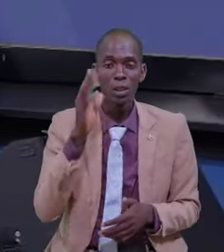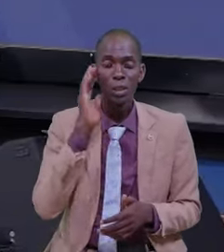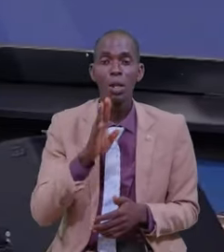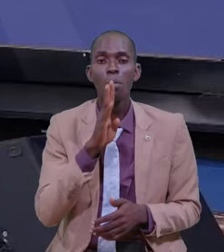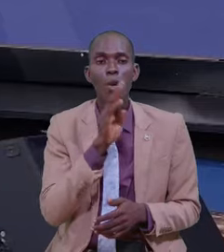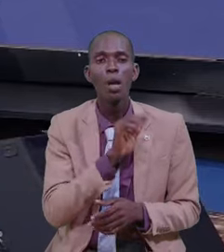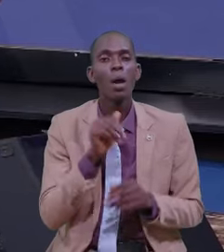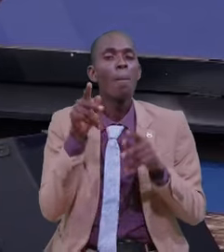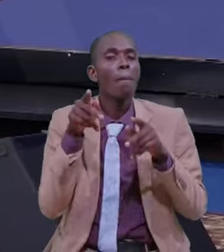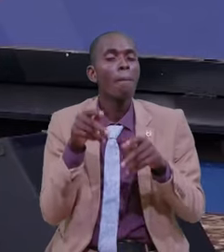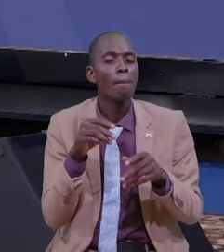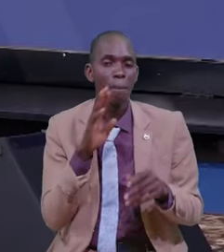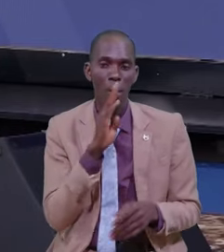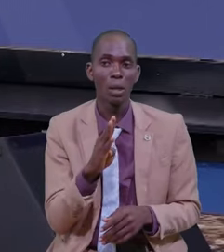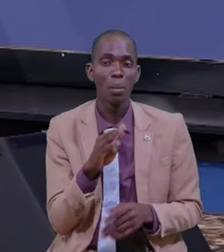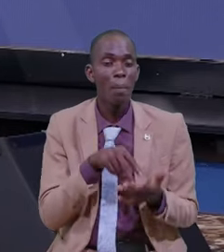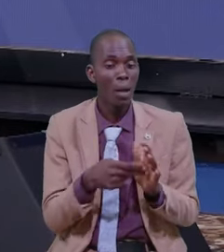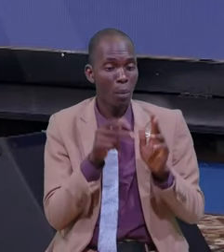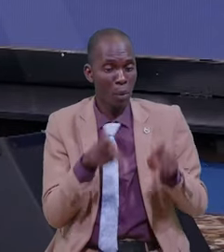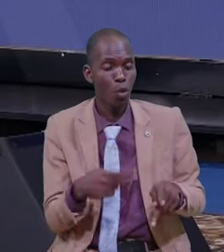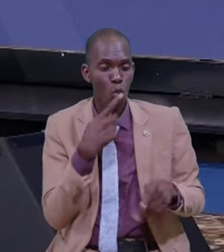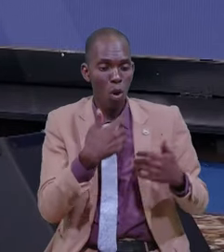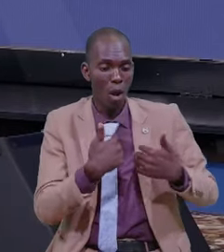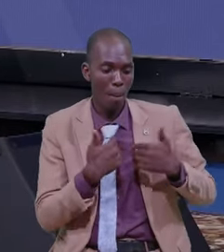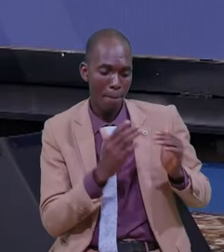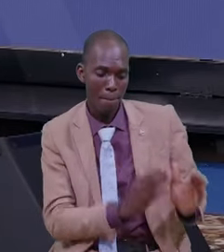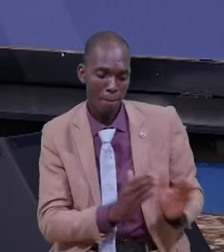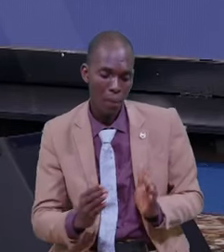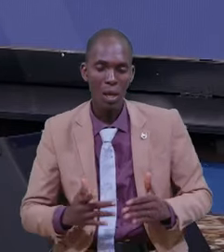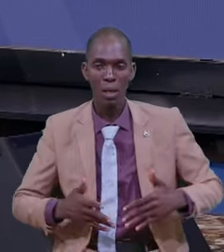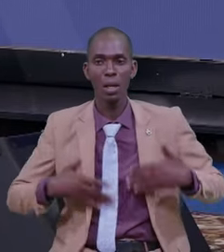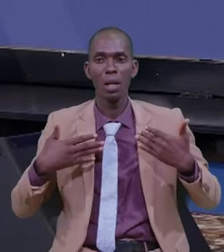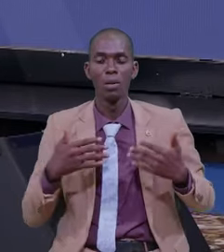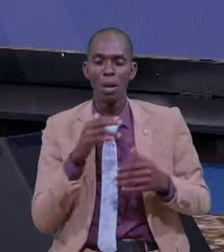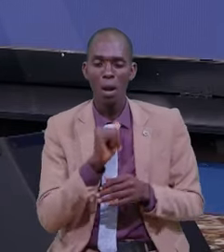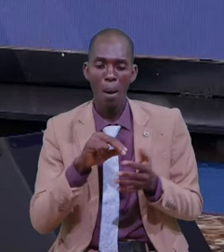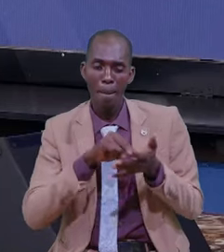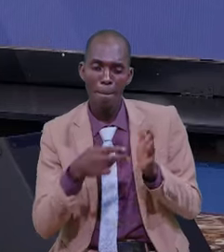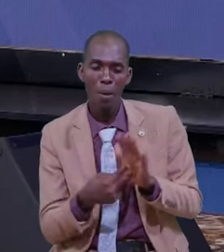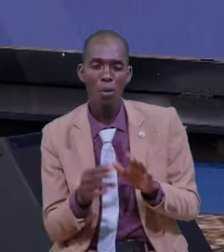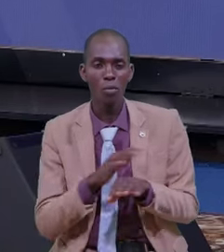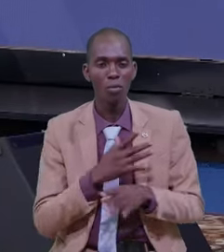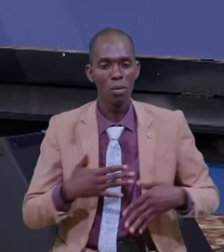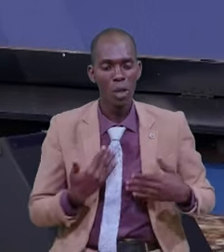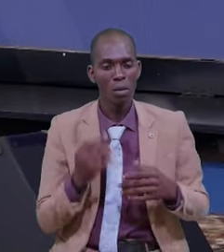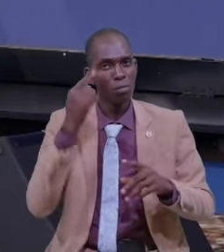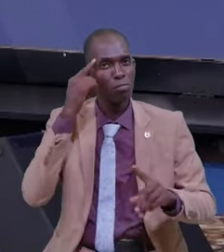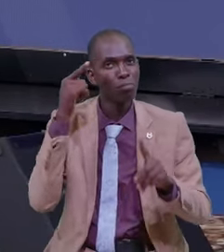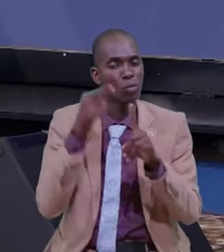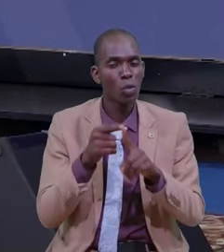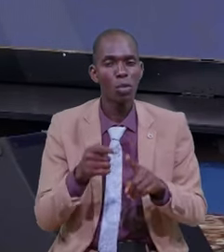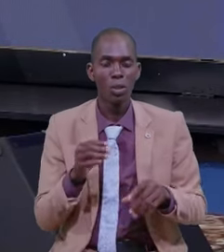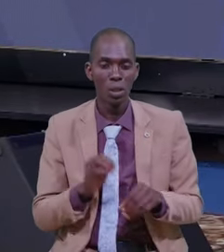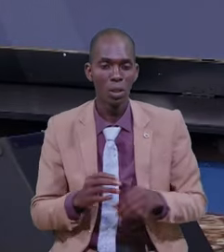who has a planned life, a purposeful life, a goal he has in life. He'll be planted by